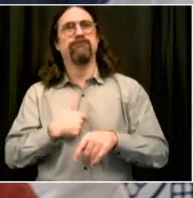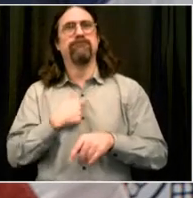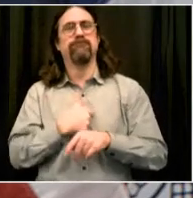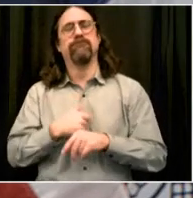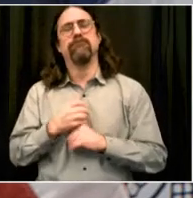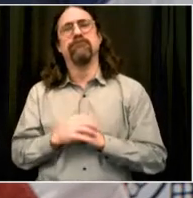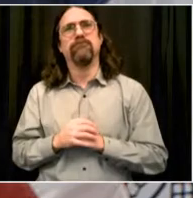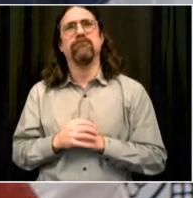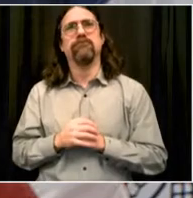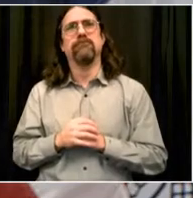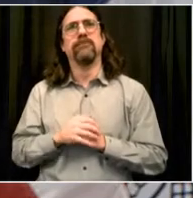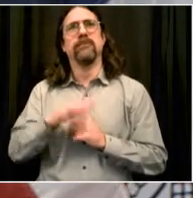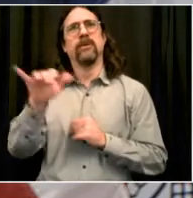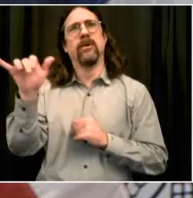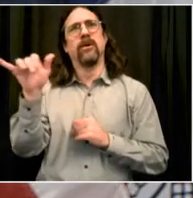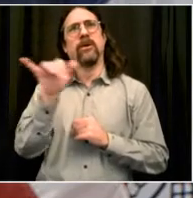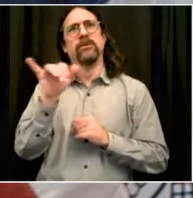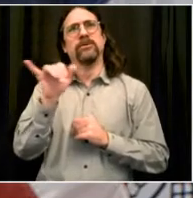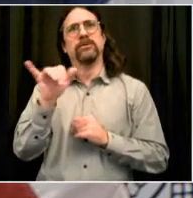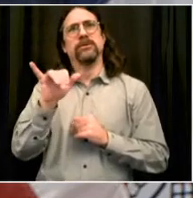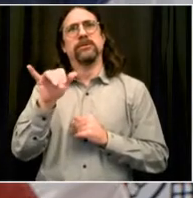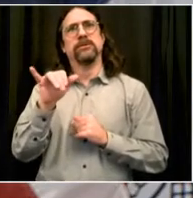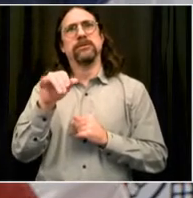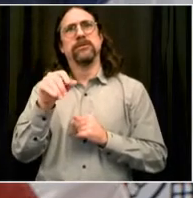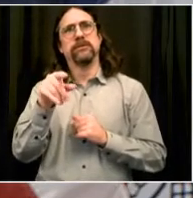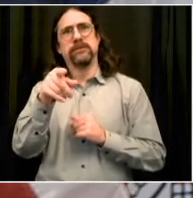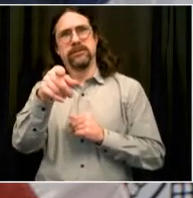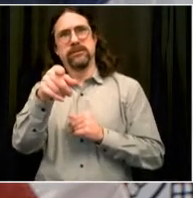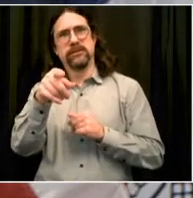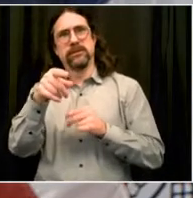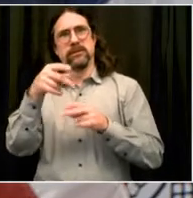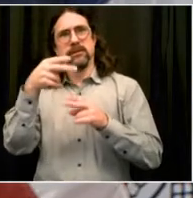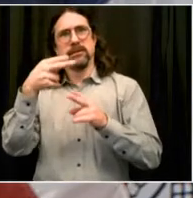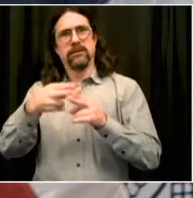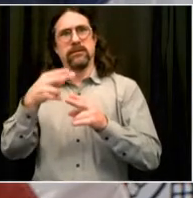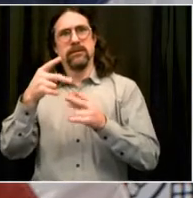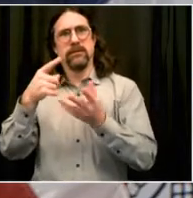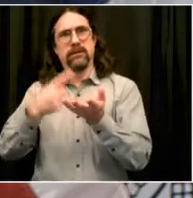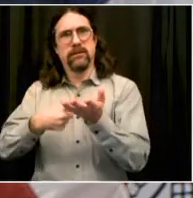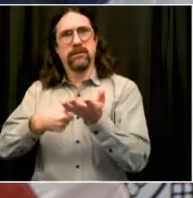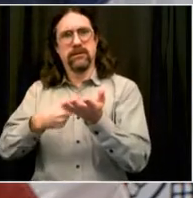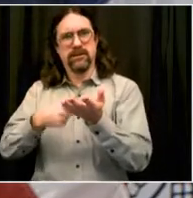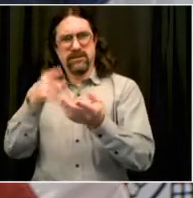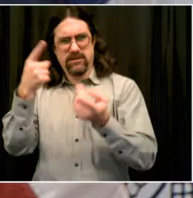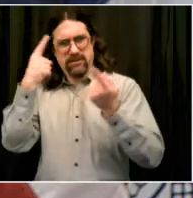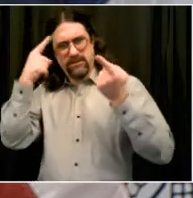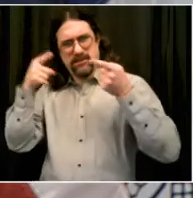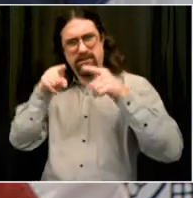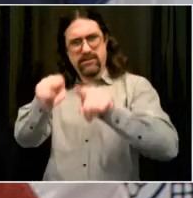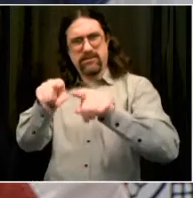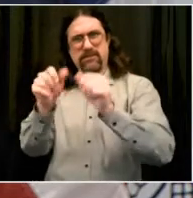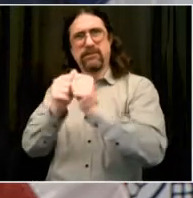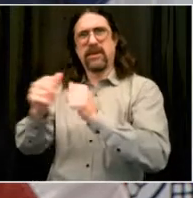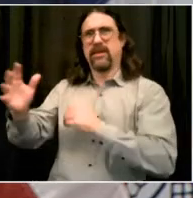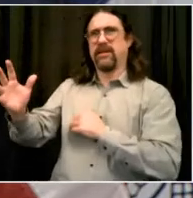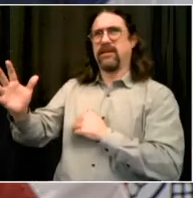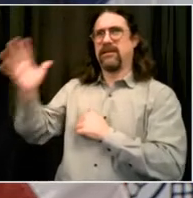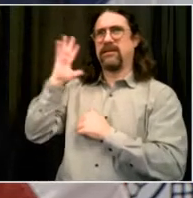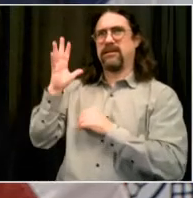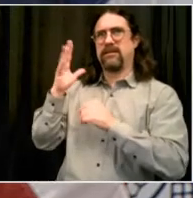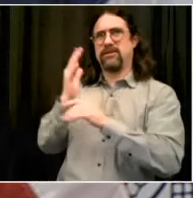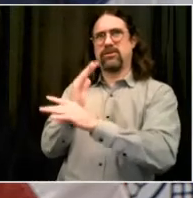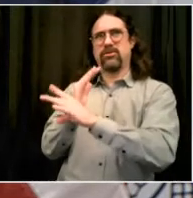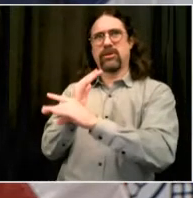measure to protect the lives of the community, to protect people's lives, with something that was